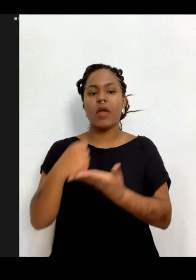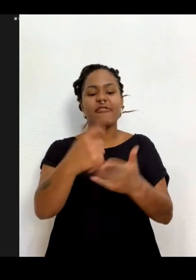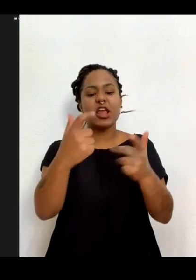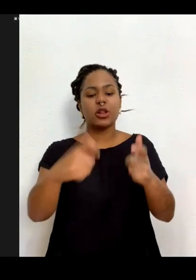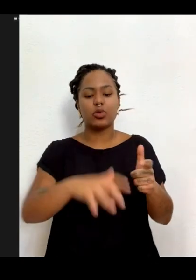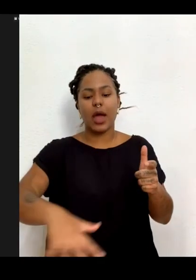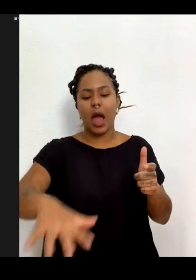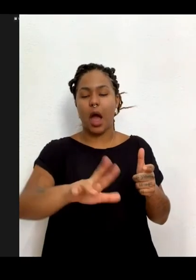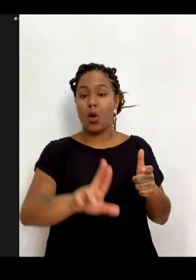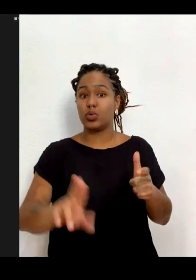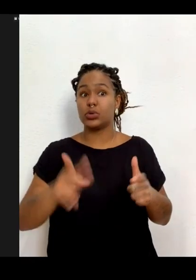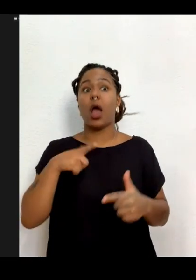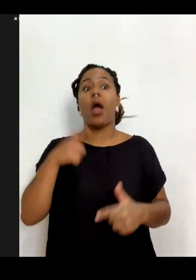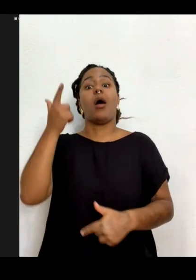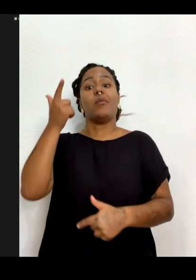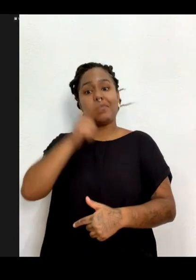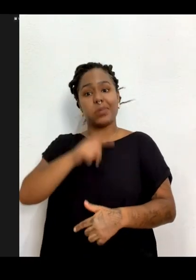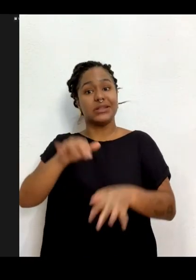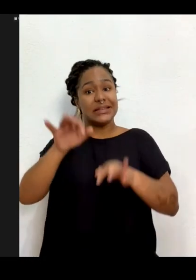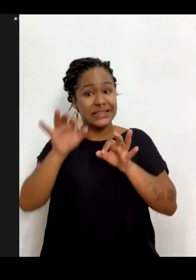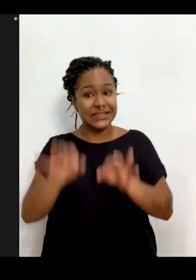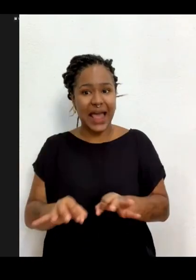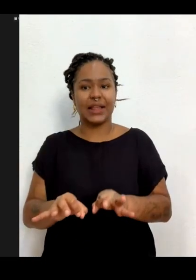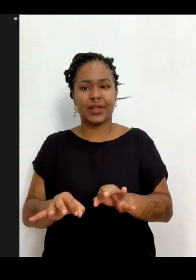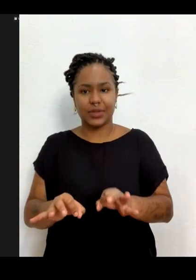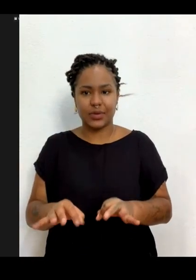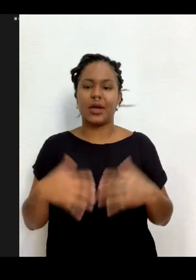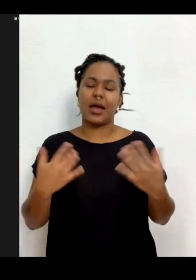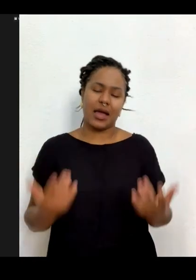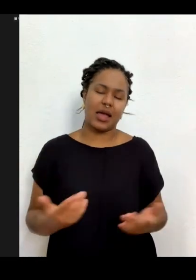Joseph INE